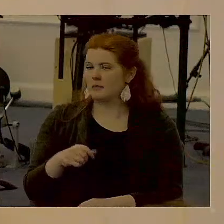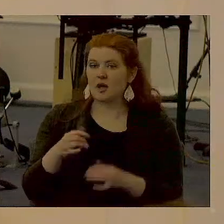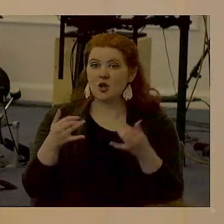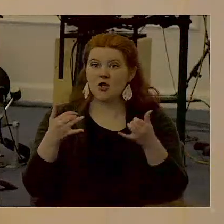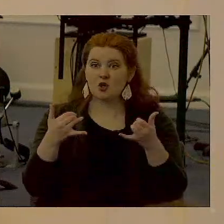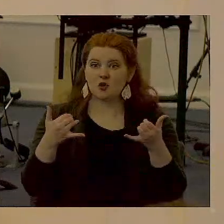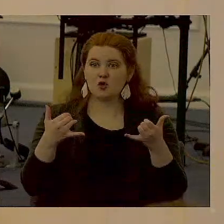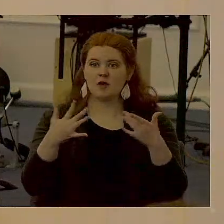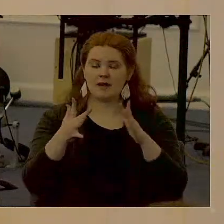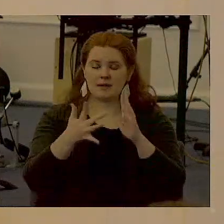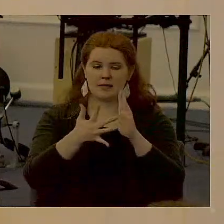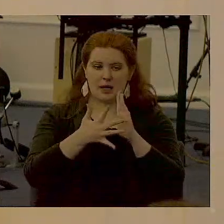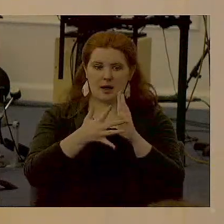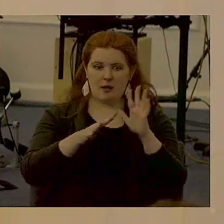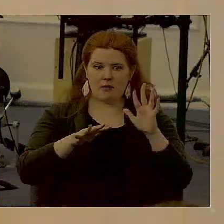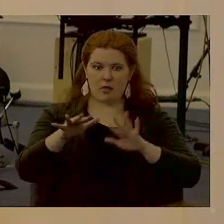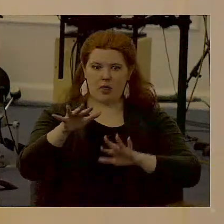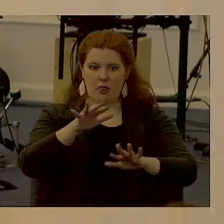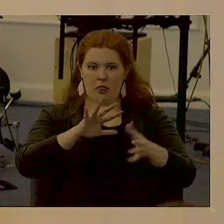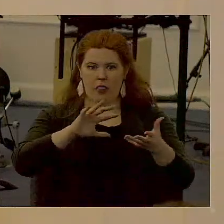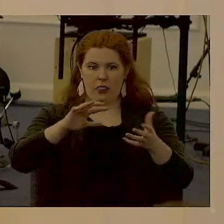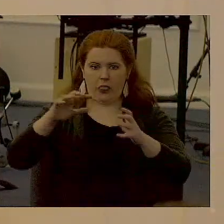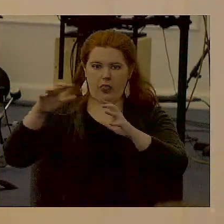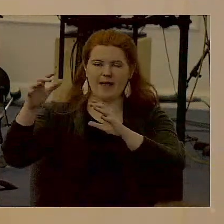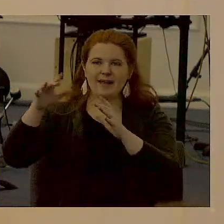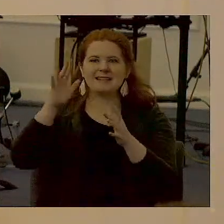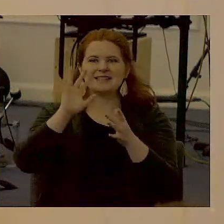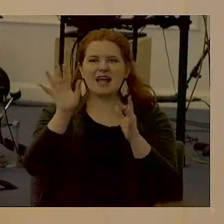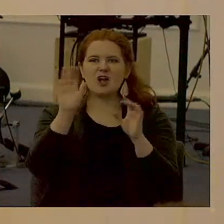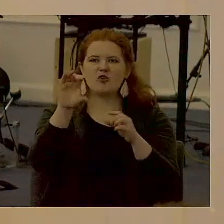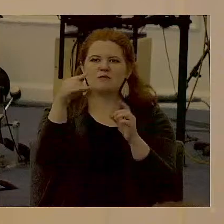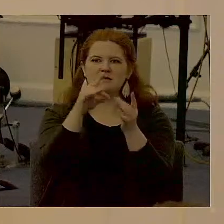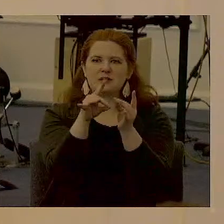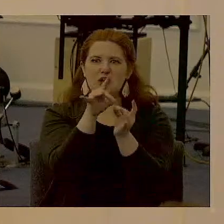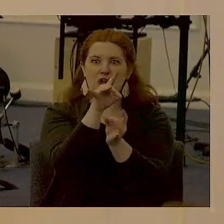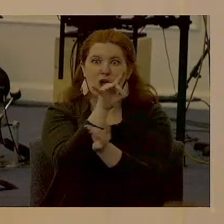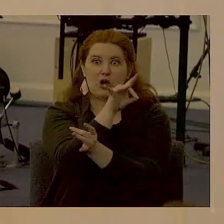today in our technology. It's just kind of the ghost of Christmas showing up.